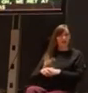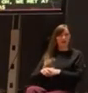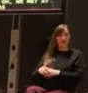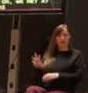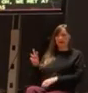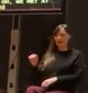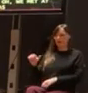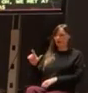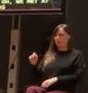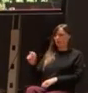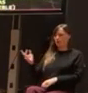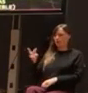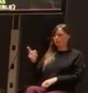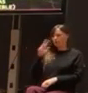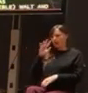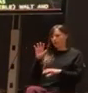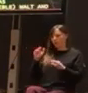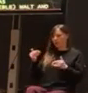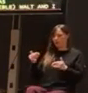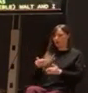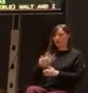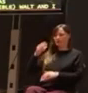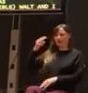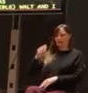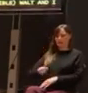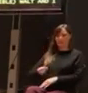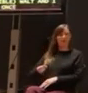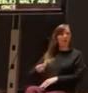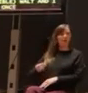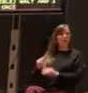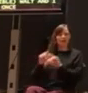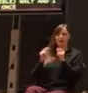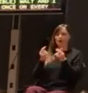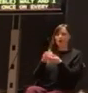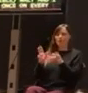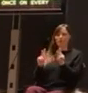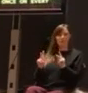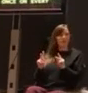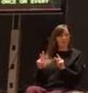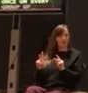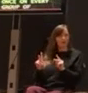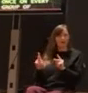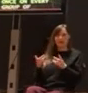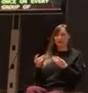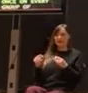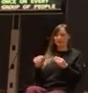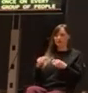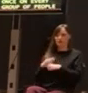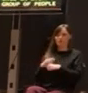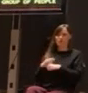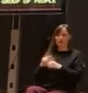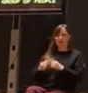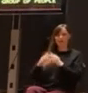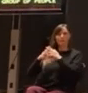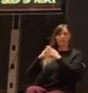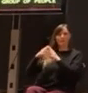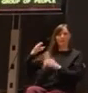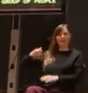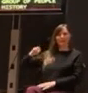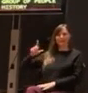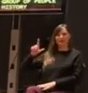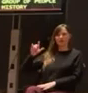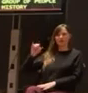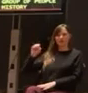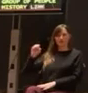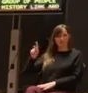would host once on every Thursday a group of people that built HistoryLink, and